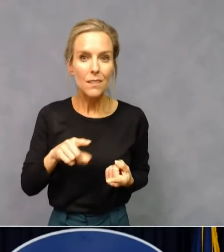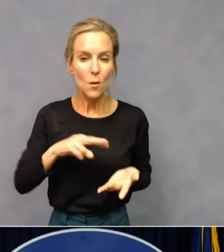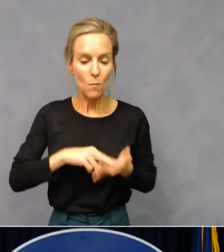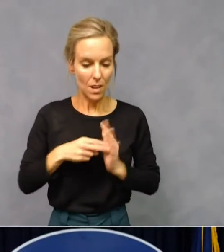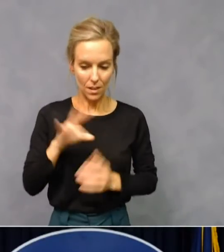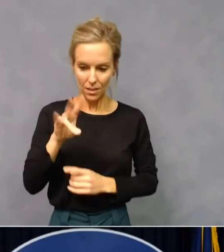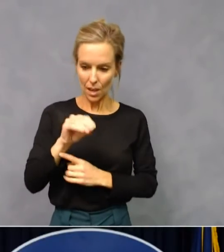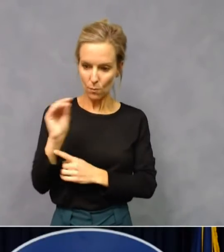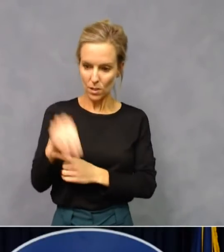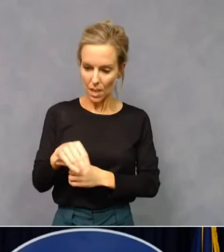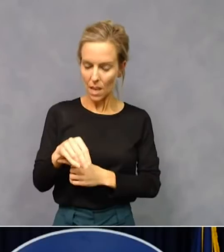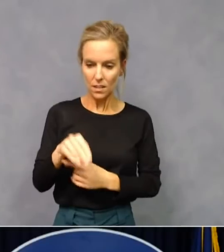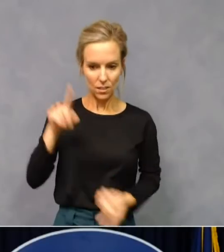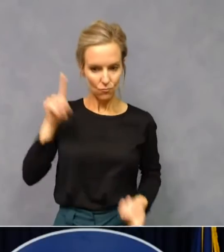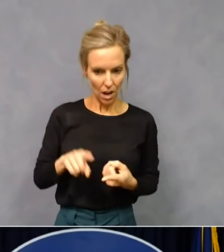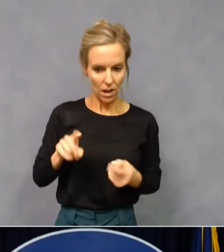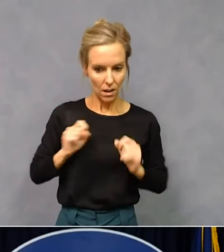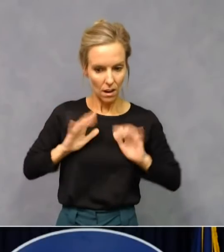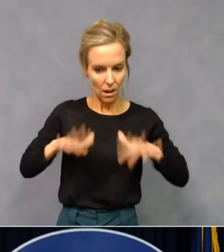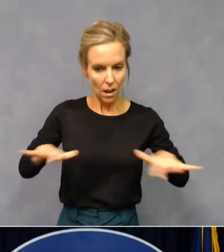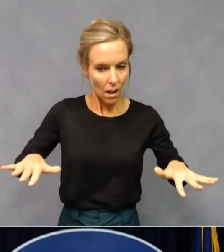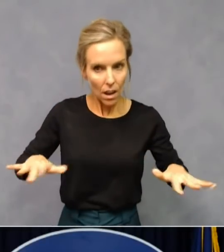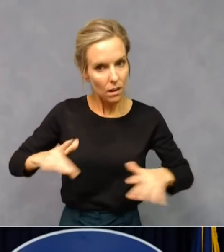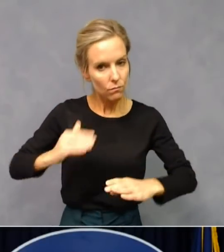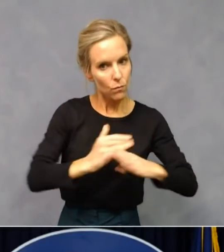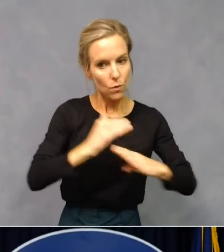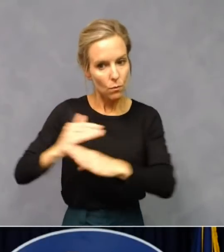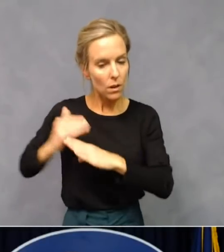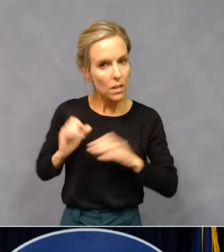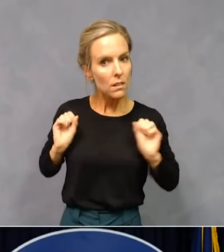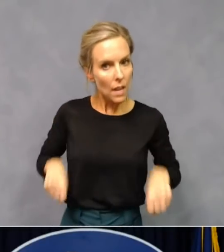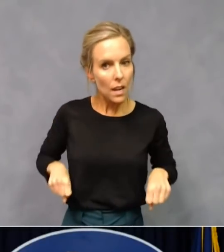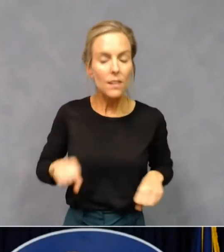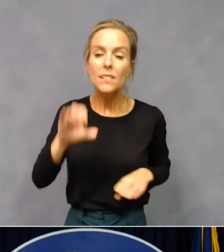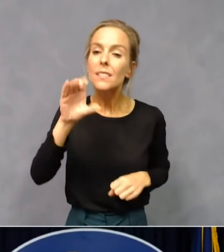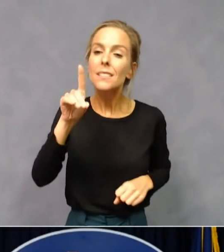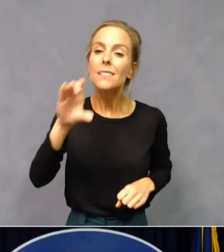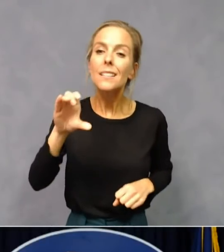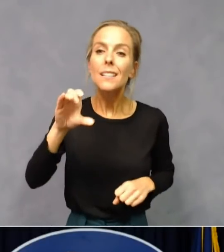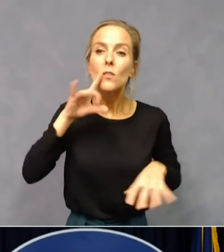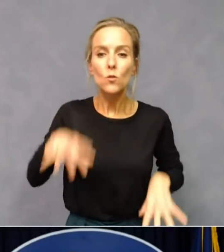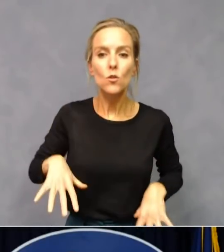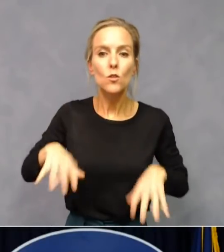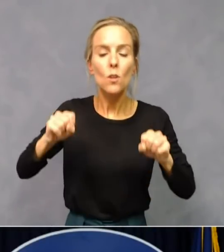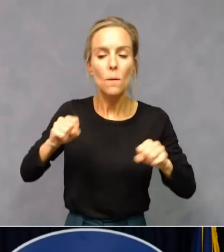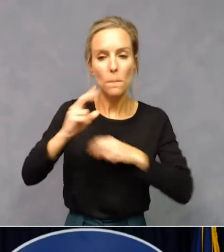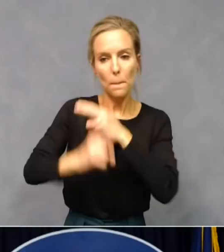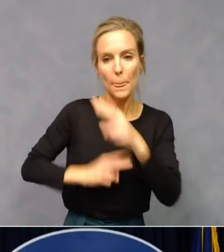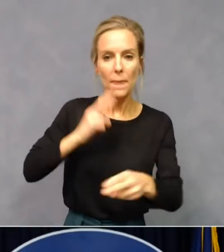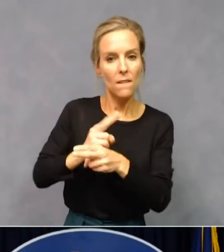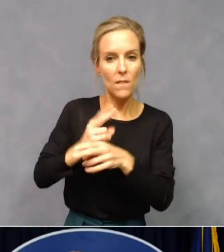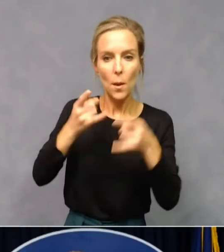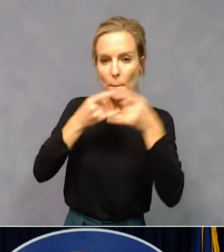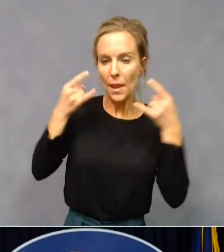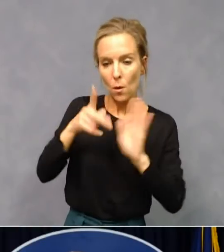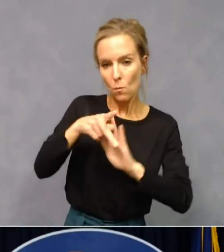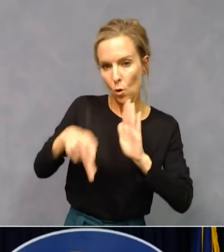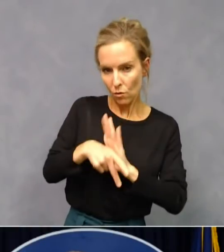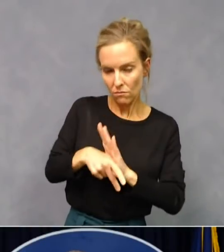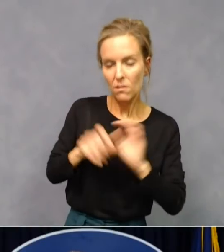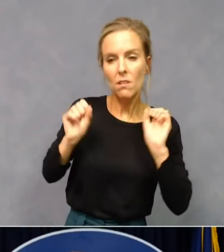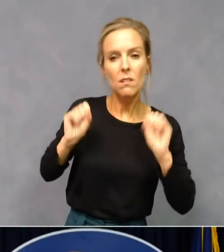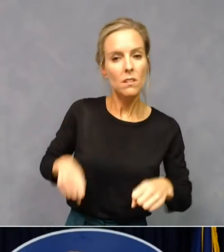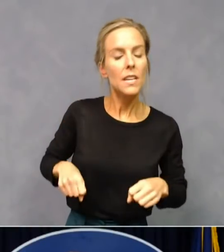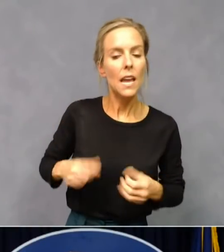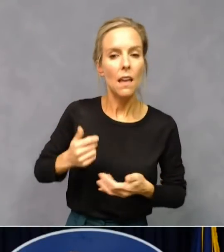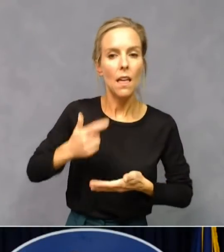now, what that would mean. CDC also says that adopting universal masking policies could help avert future lockdowns,